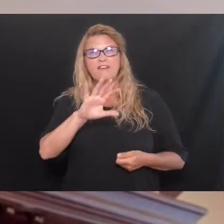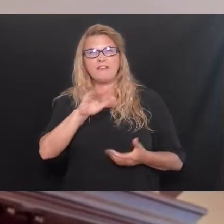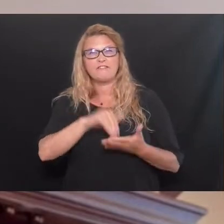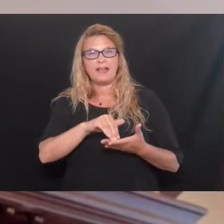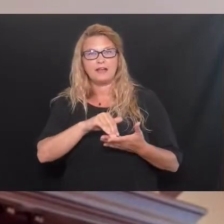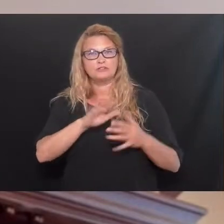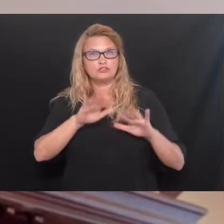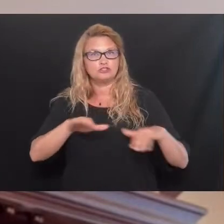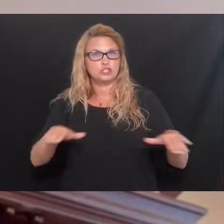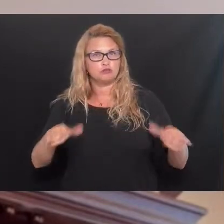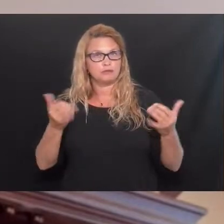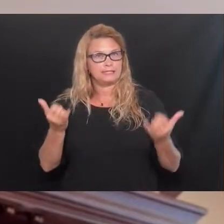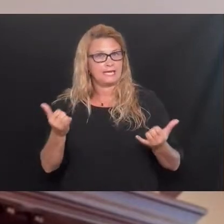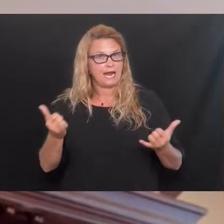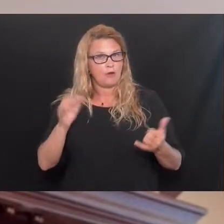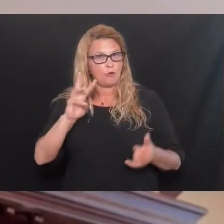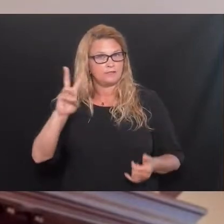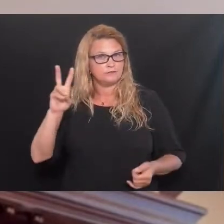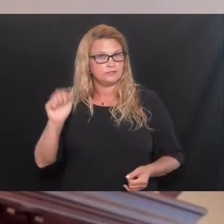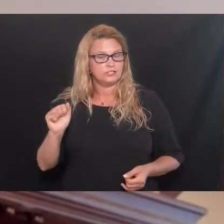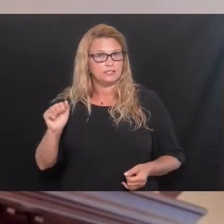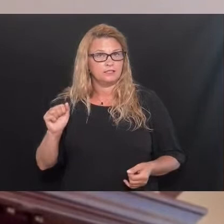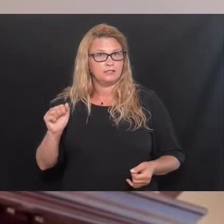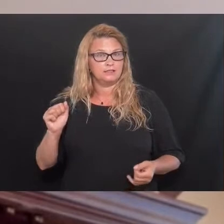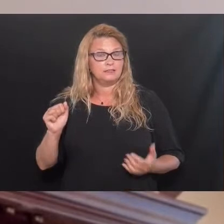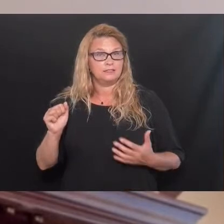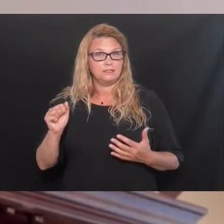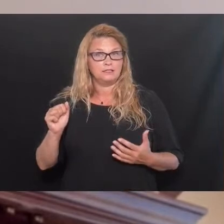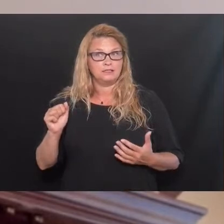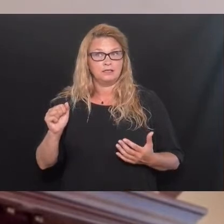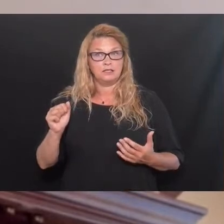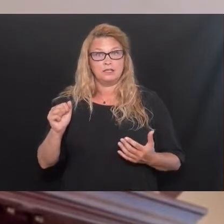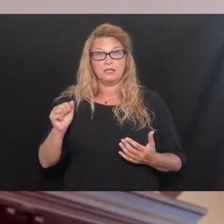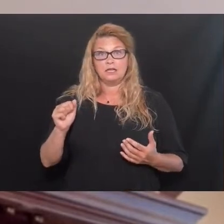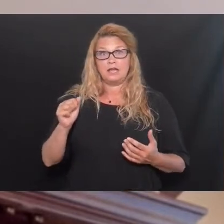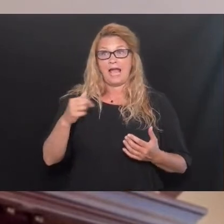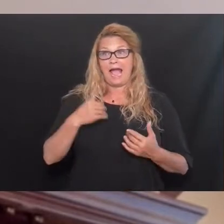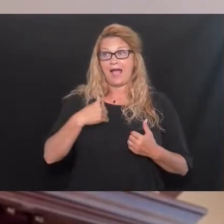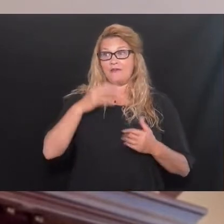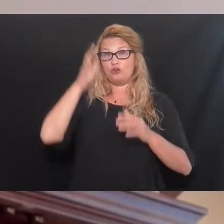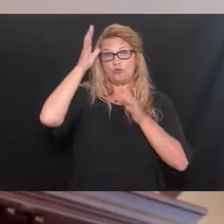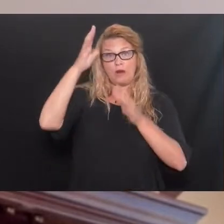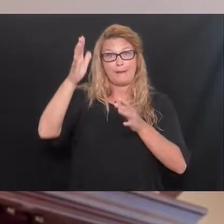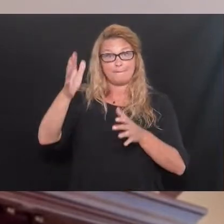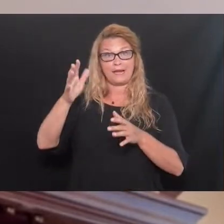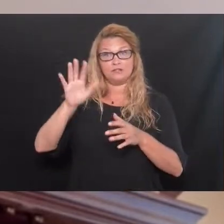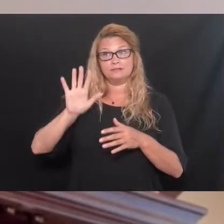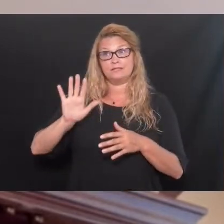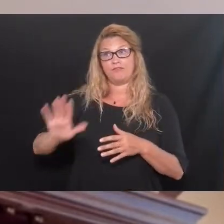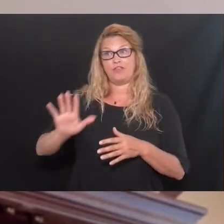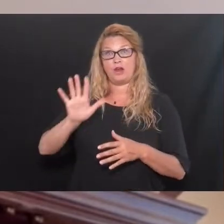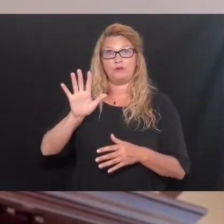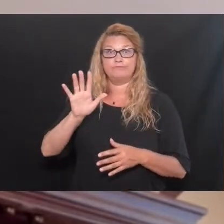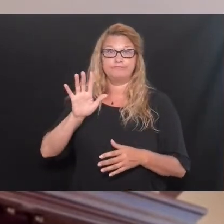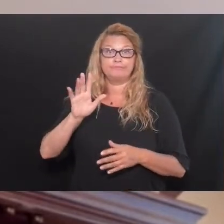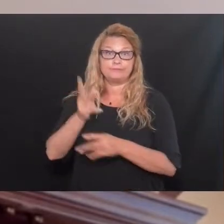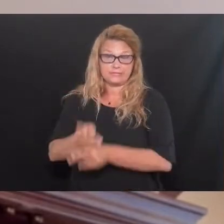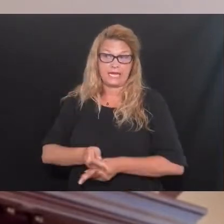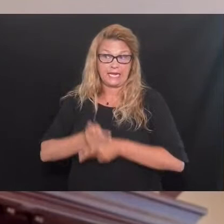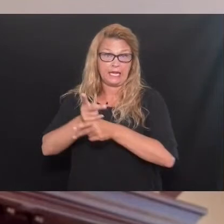75,000 children in West Virginia who are served by grandparents as their primary